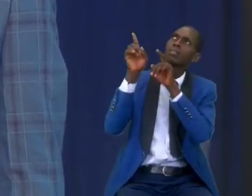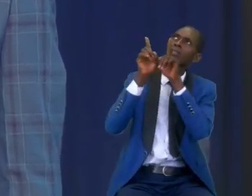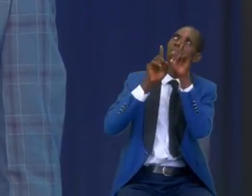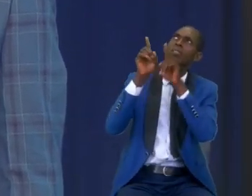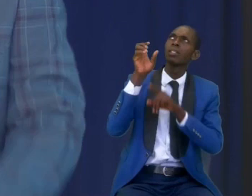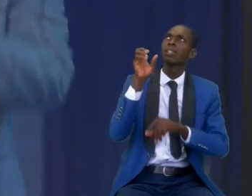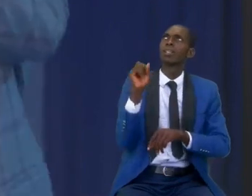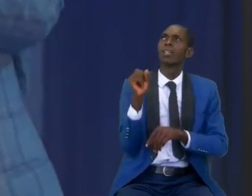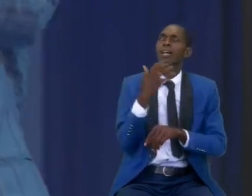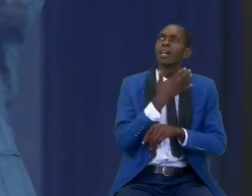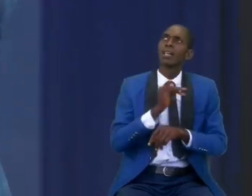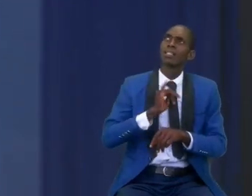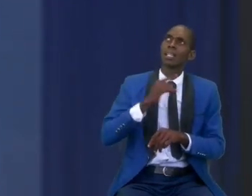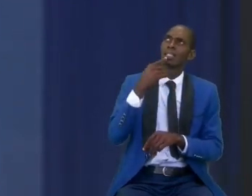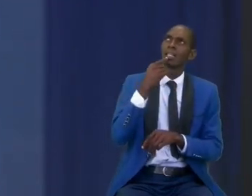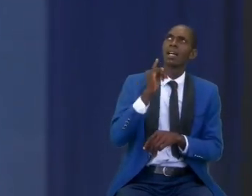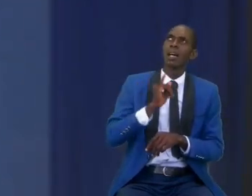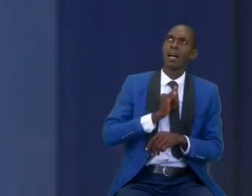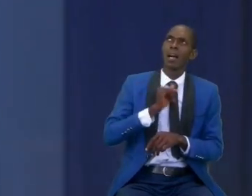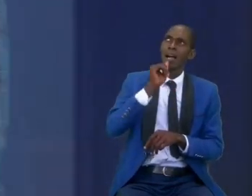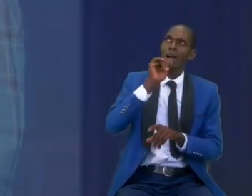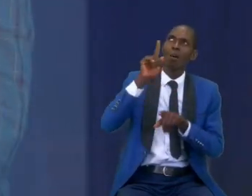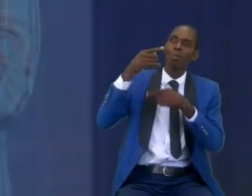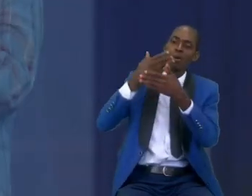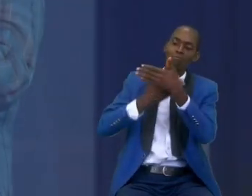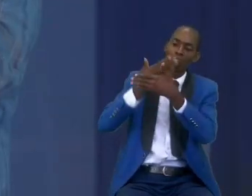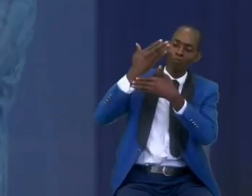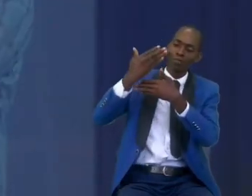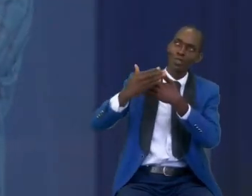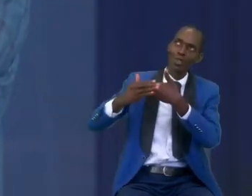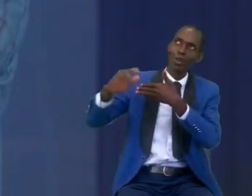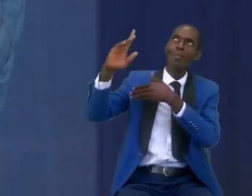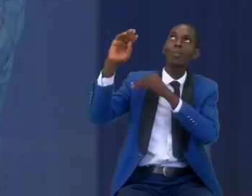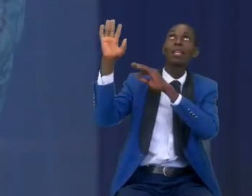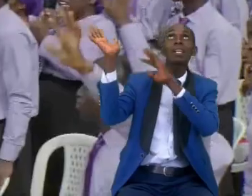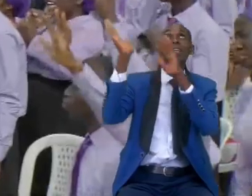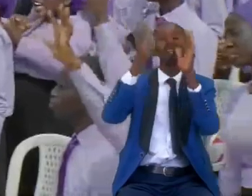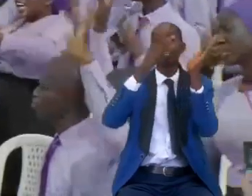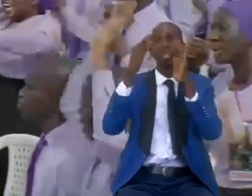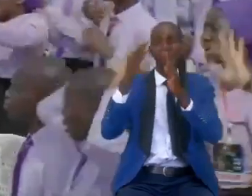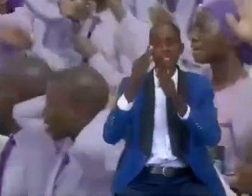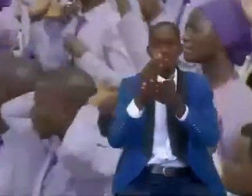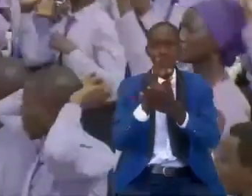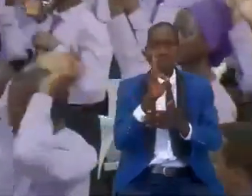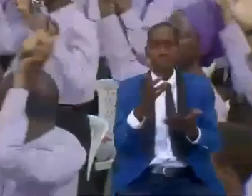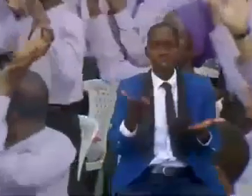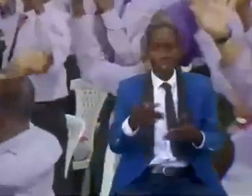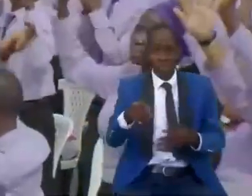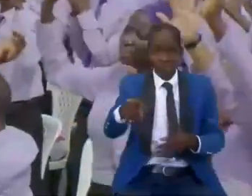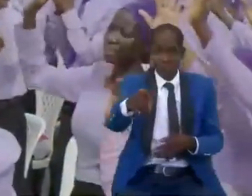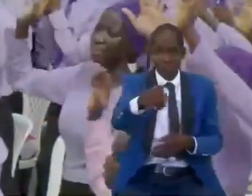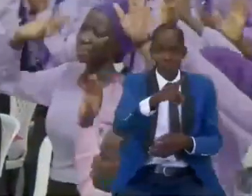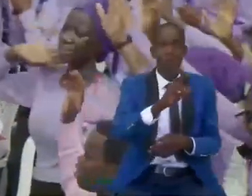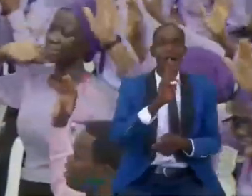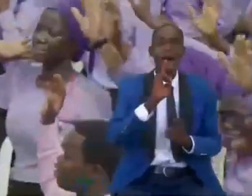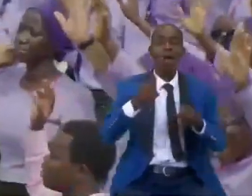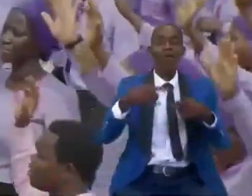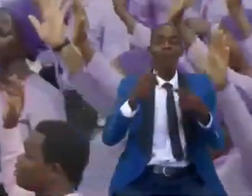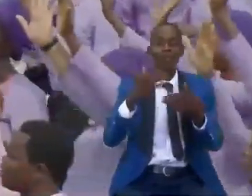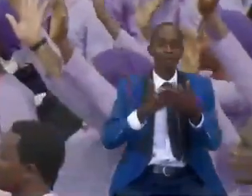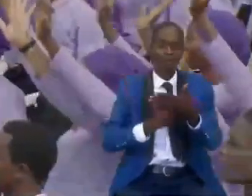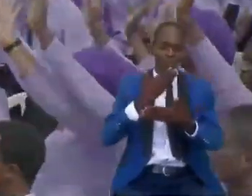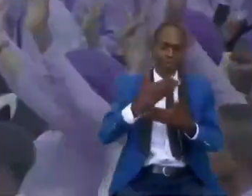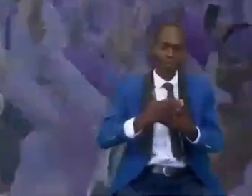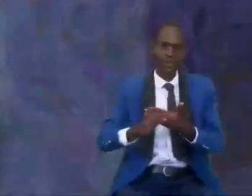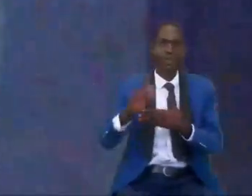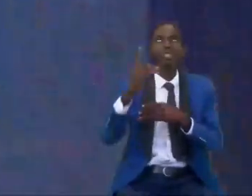sky. Somebody there, you're going beyond the sky. I came to